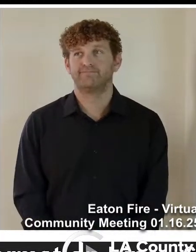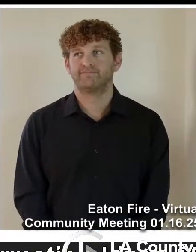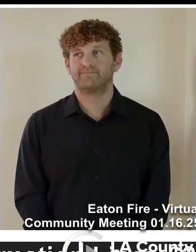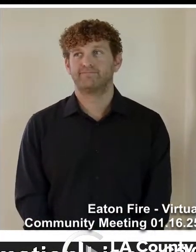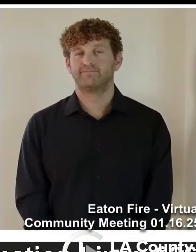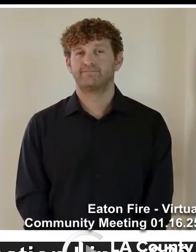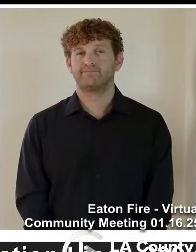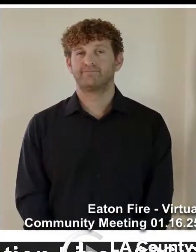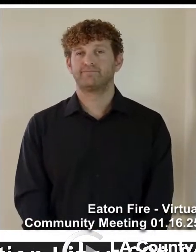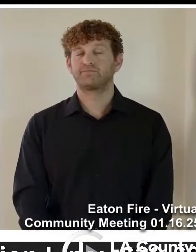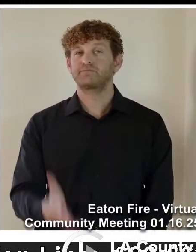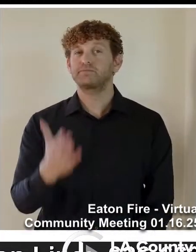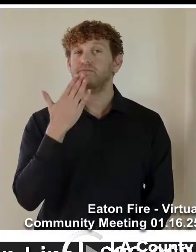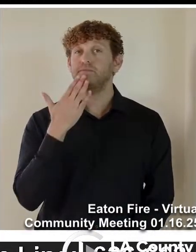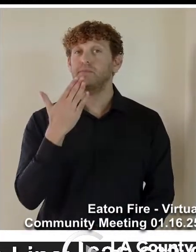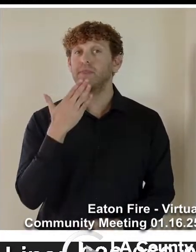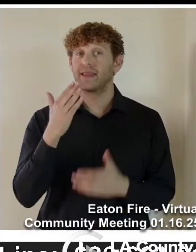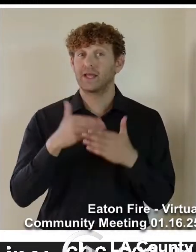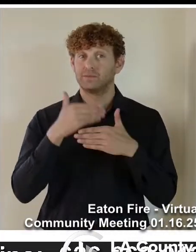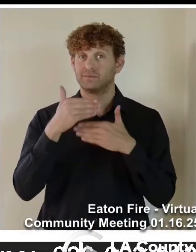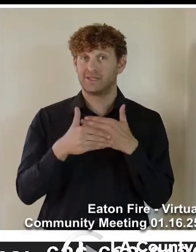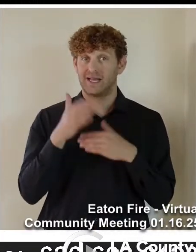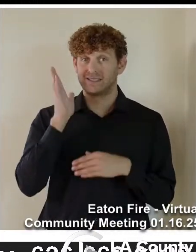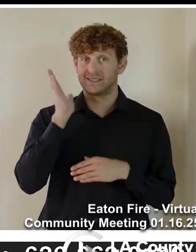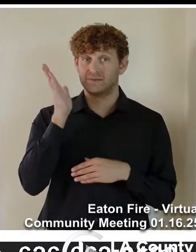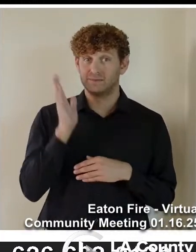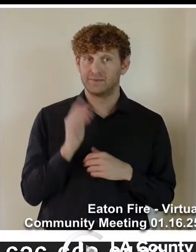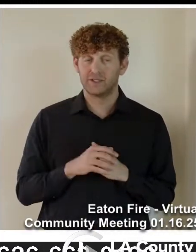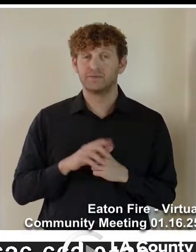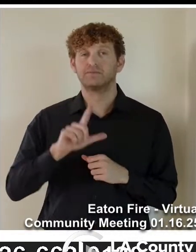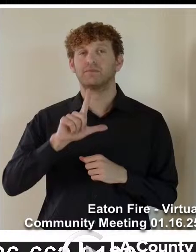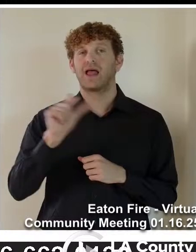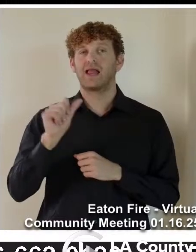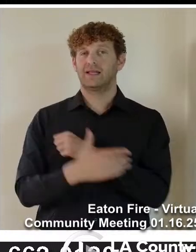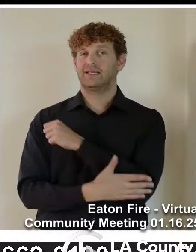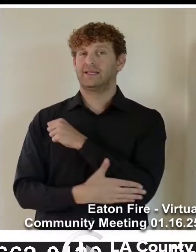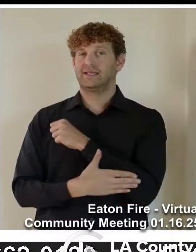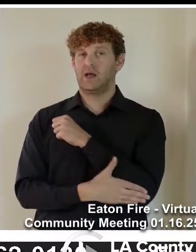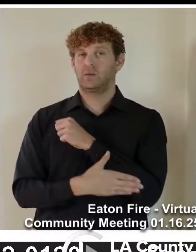Thank you. Our next speaker from LA County Fire, Assistant Chief Springle.